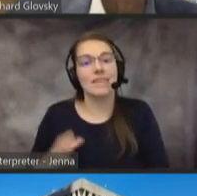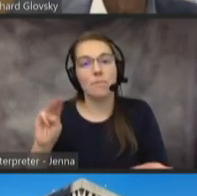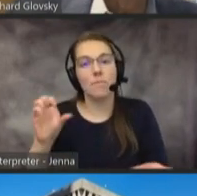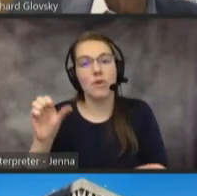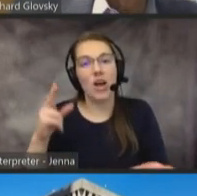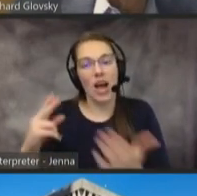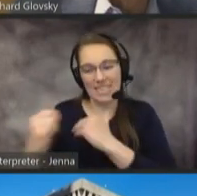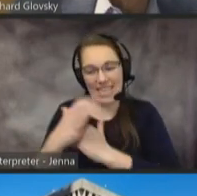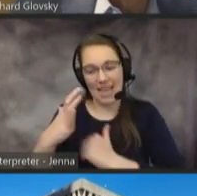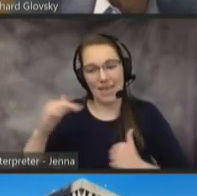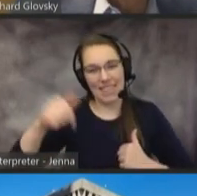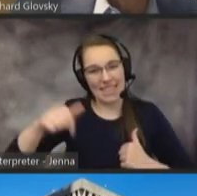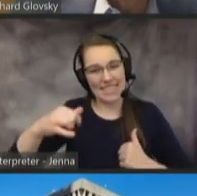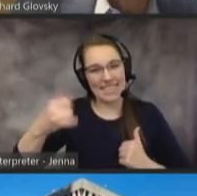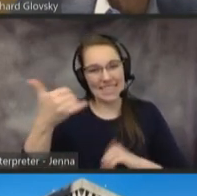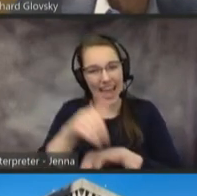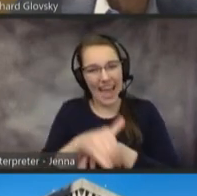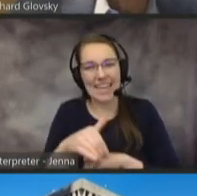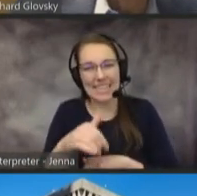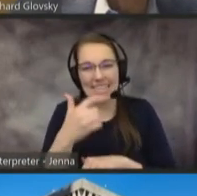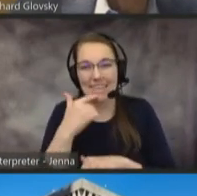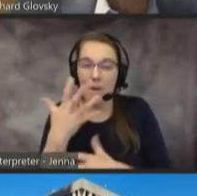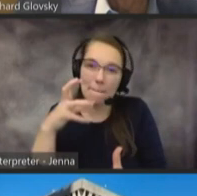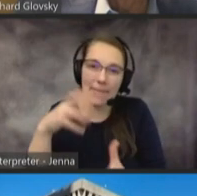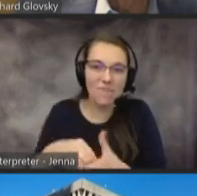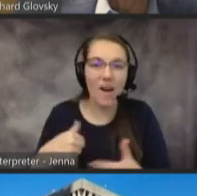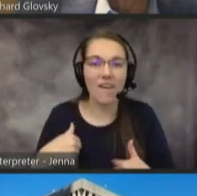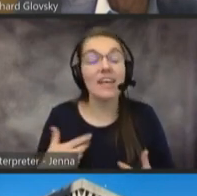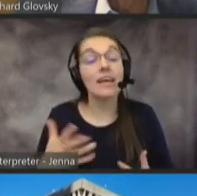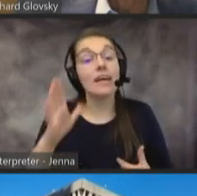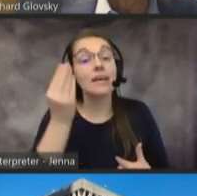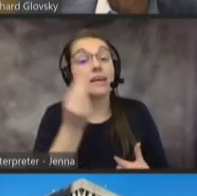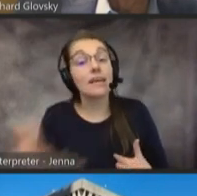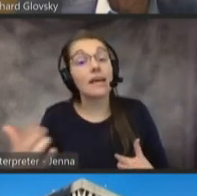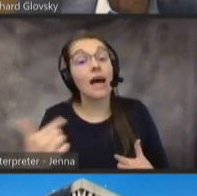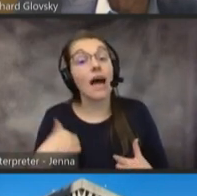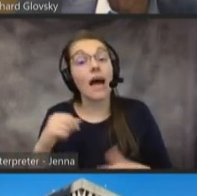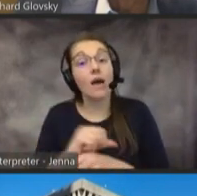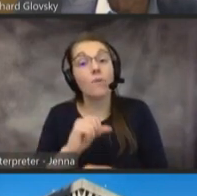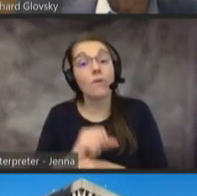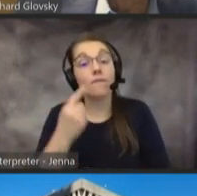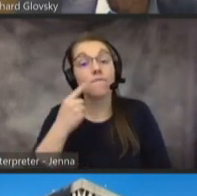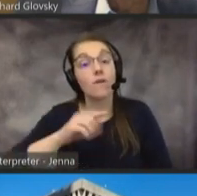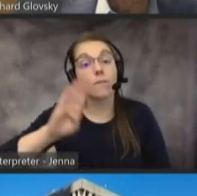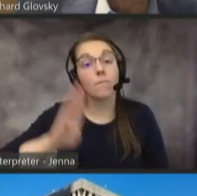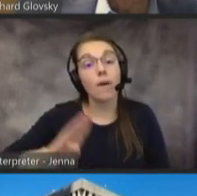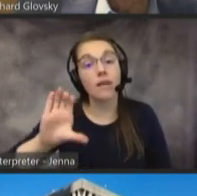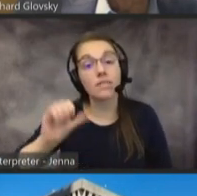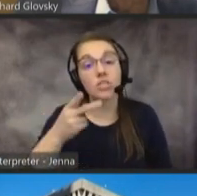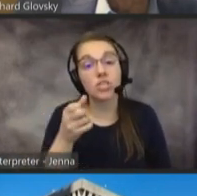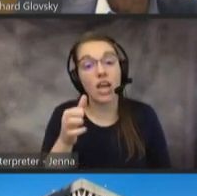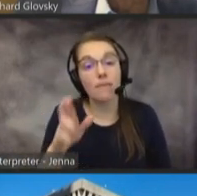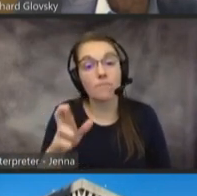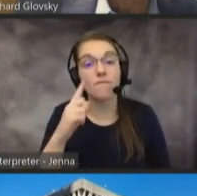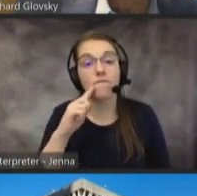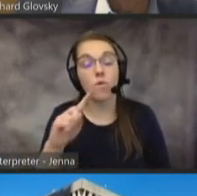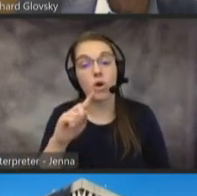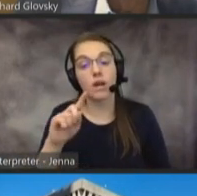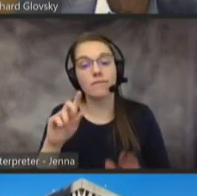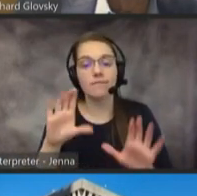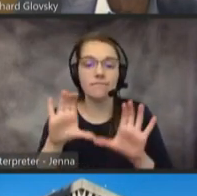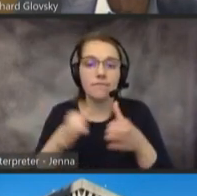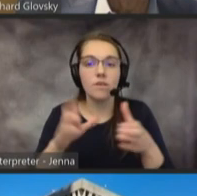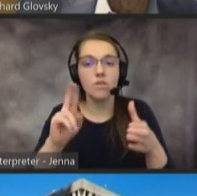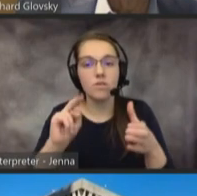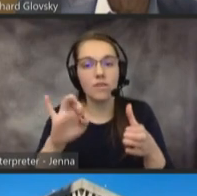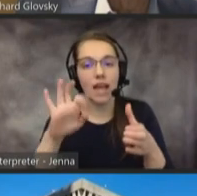said, do you want to jump in on this? I work for the Boston chapter of United Spinal. And we do